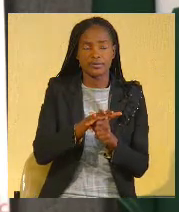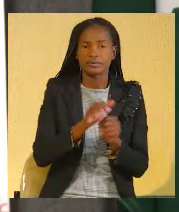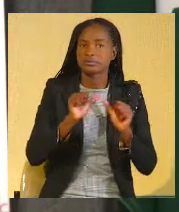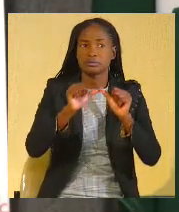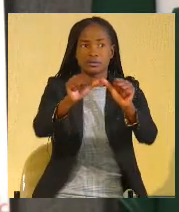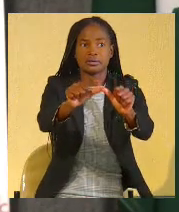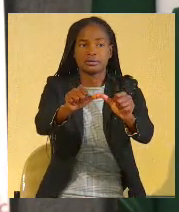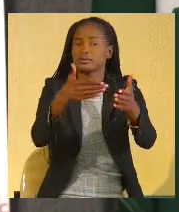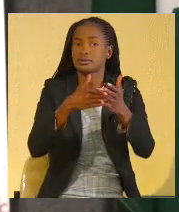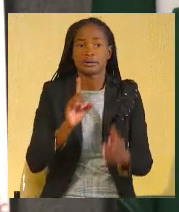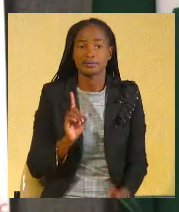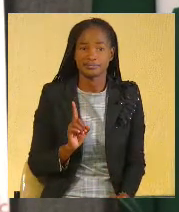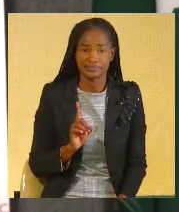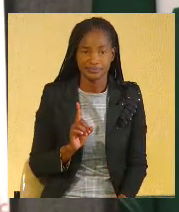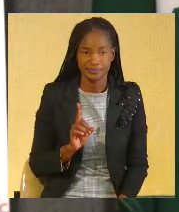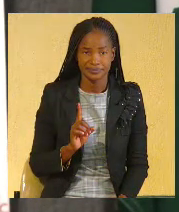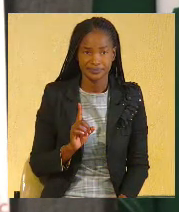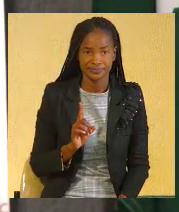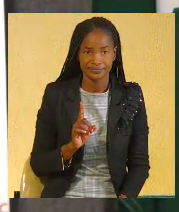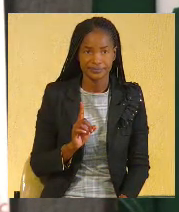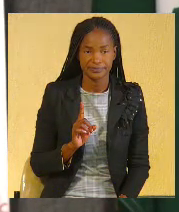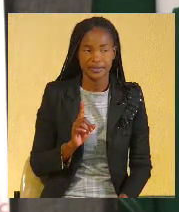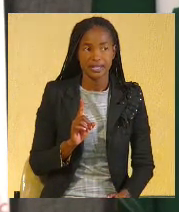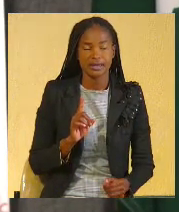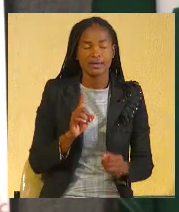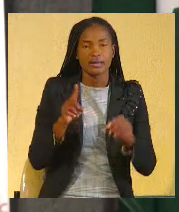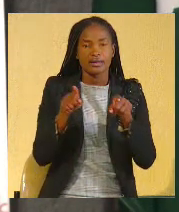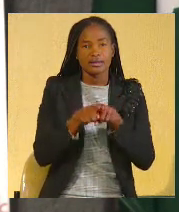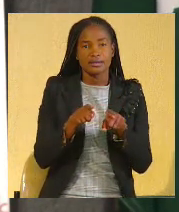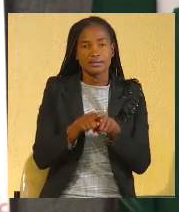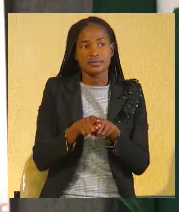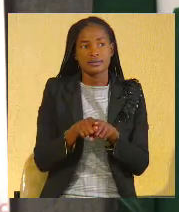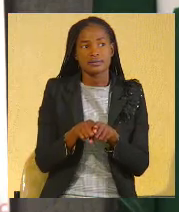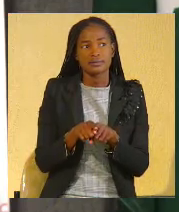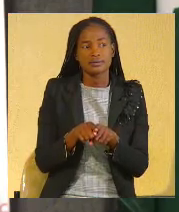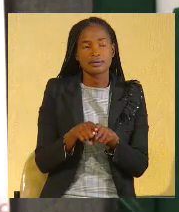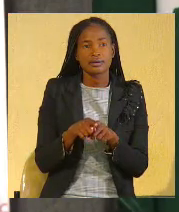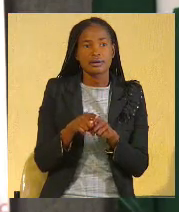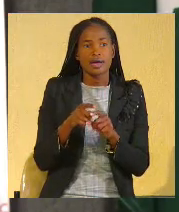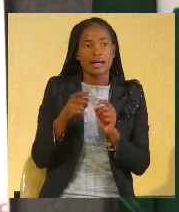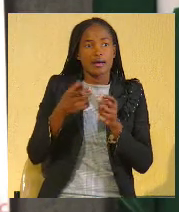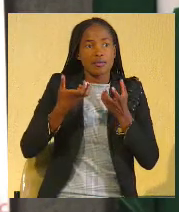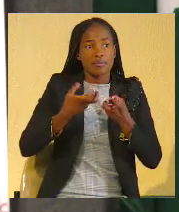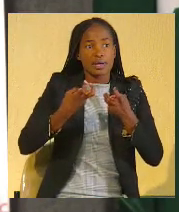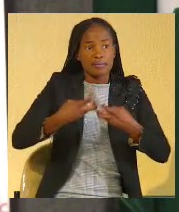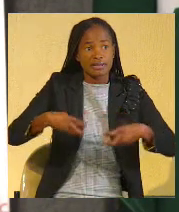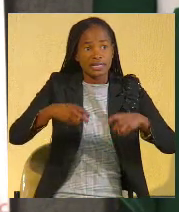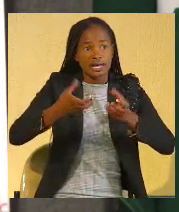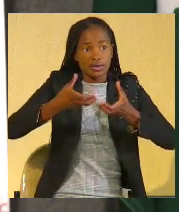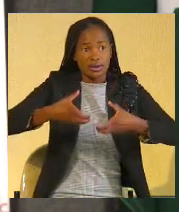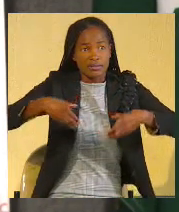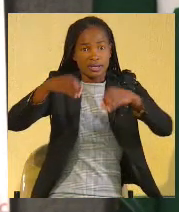continue, and as you have heard from the cabinet briefing, it